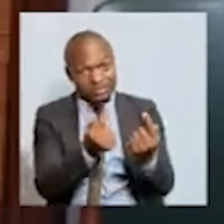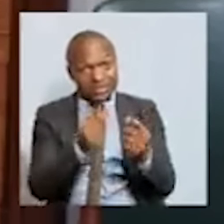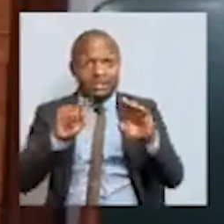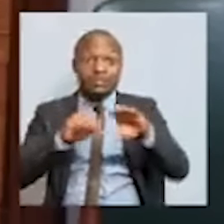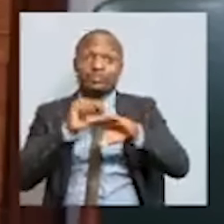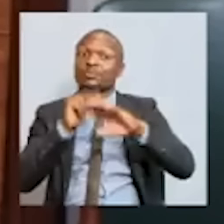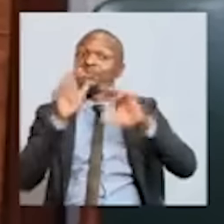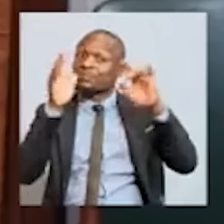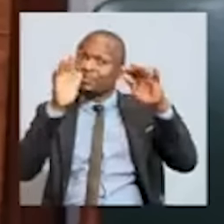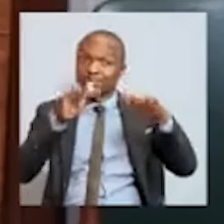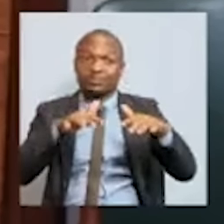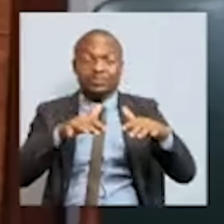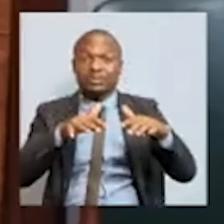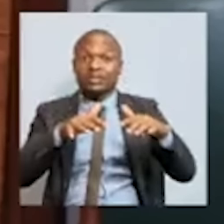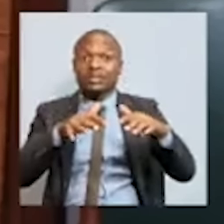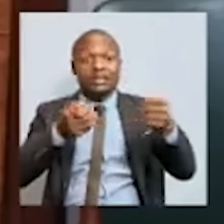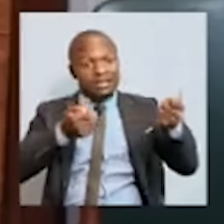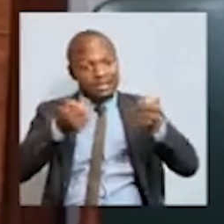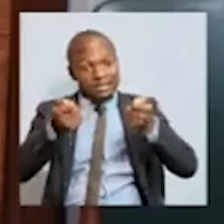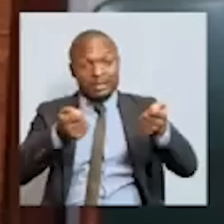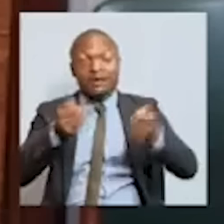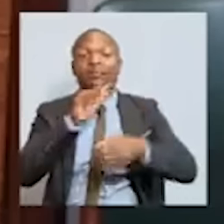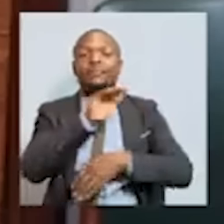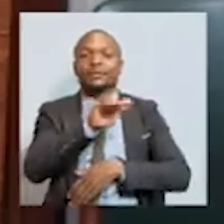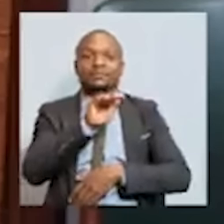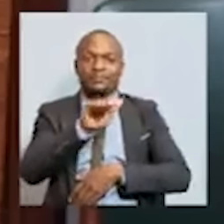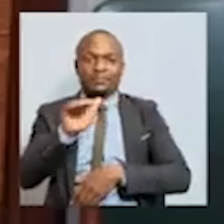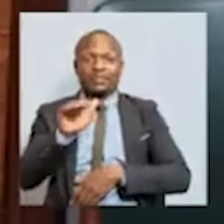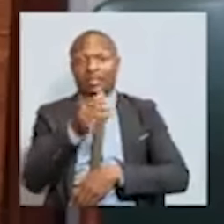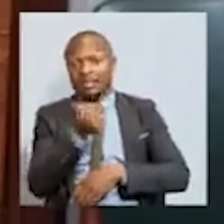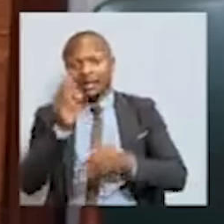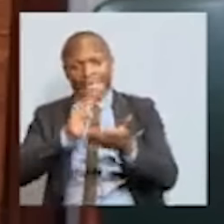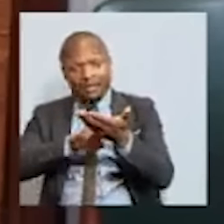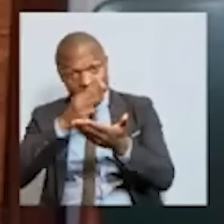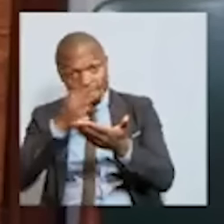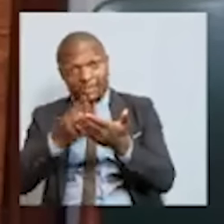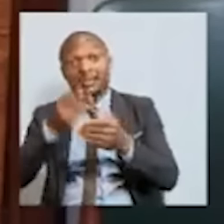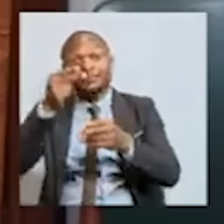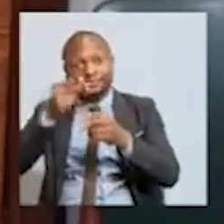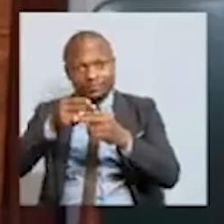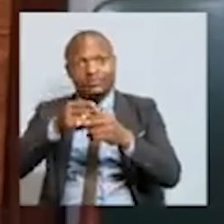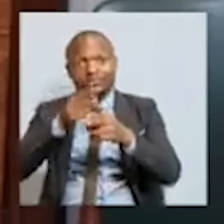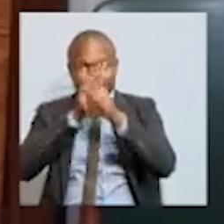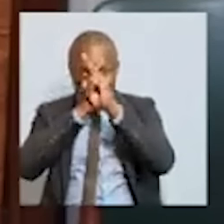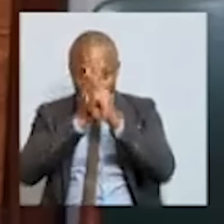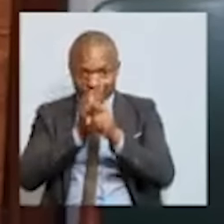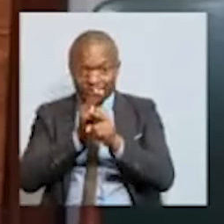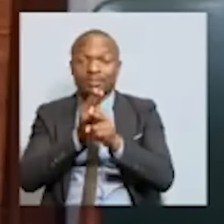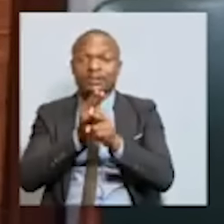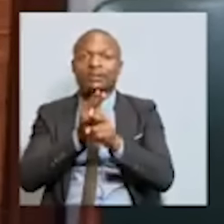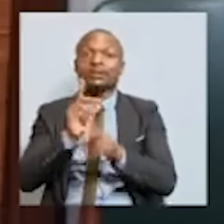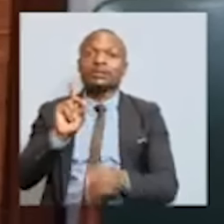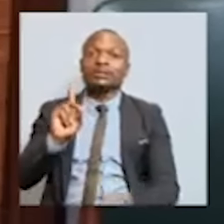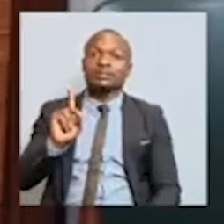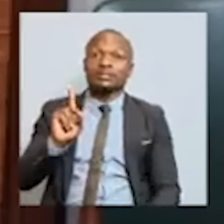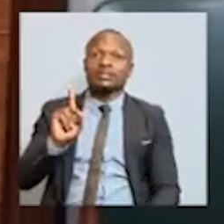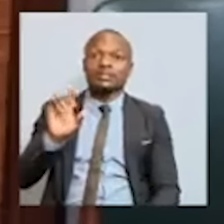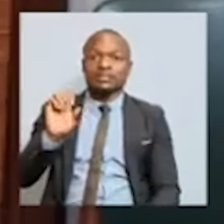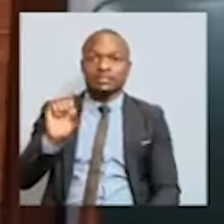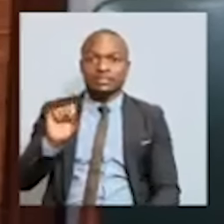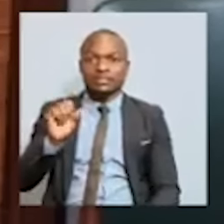National Assembly car park. The other witnesses, namely Honorable D. Siakalima,